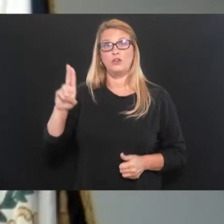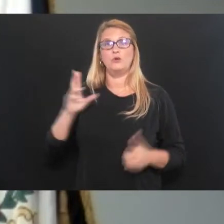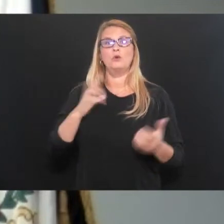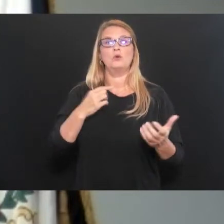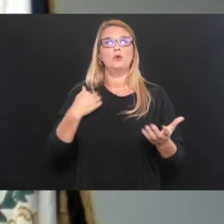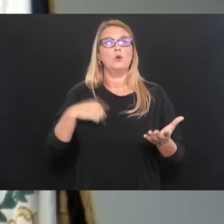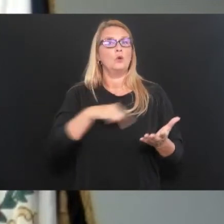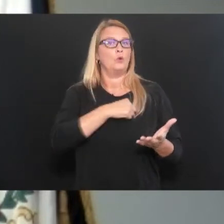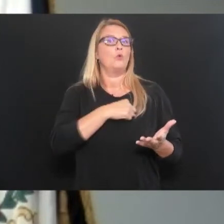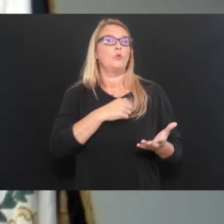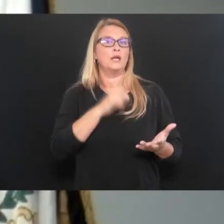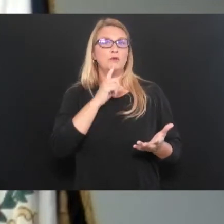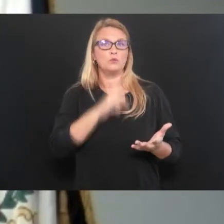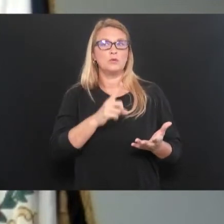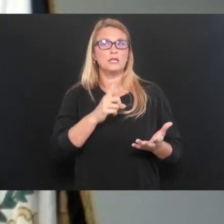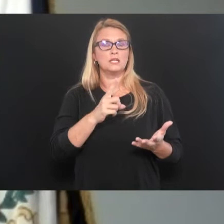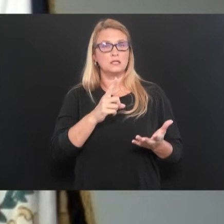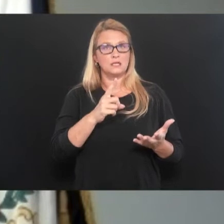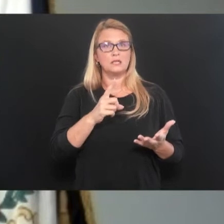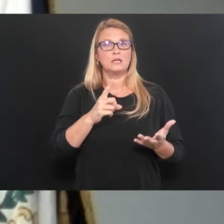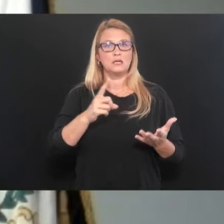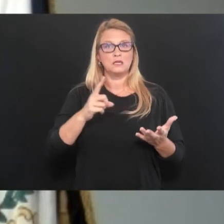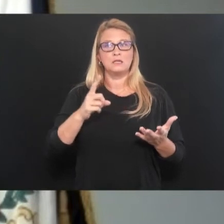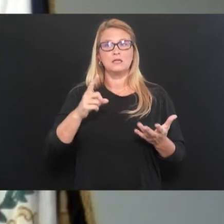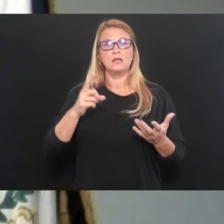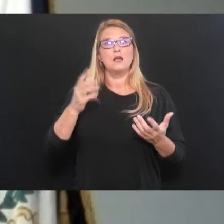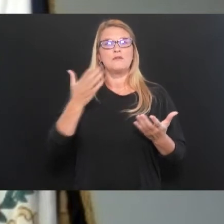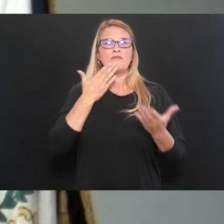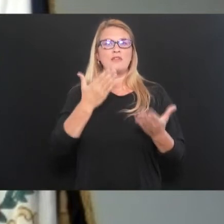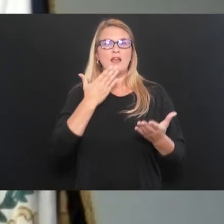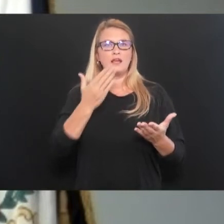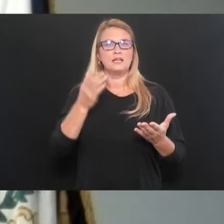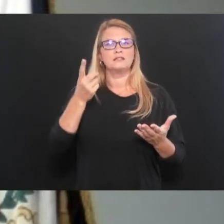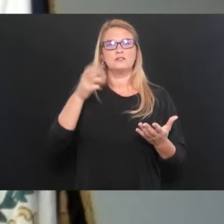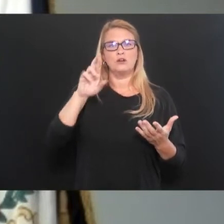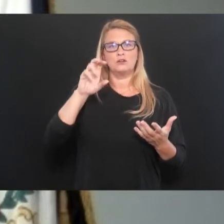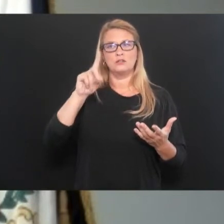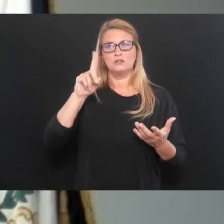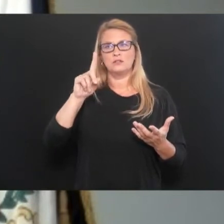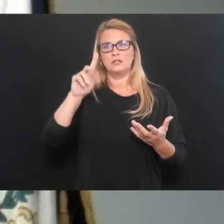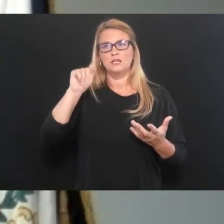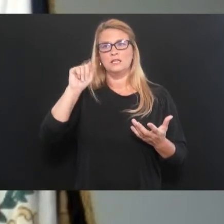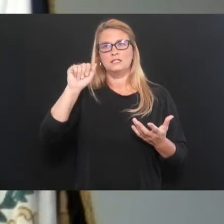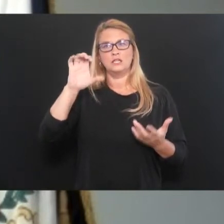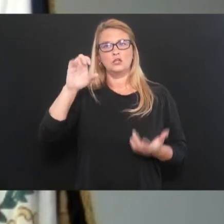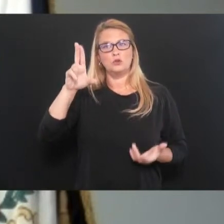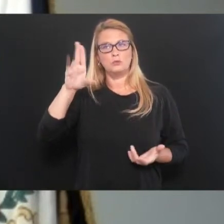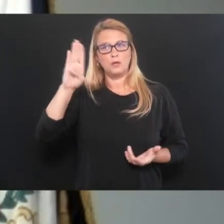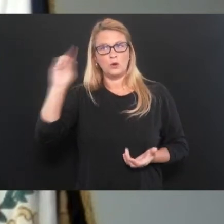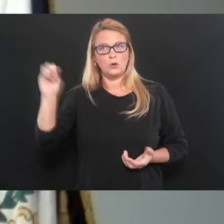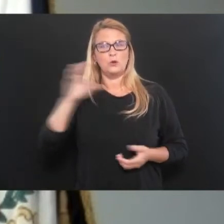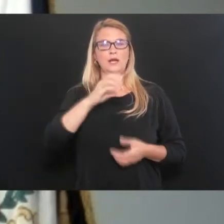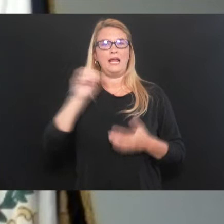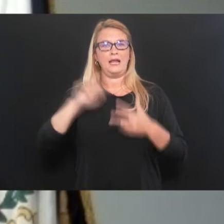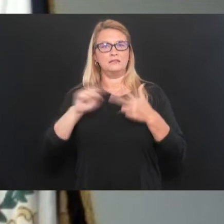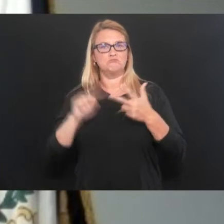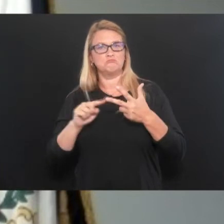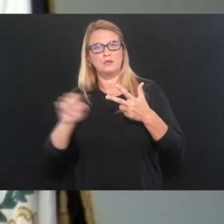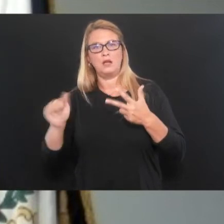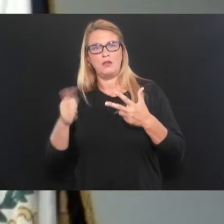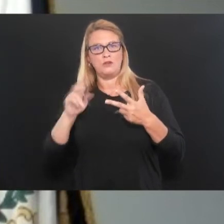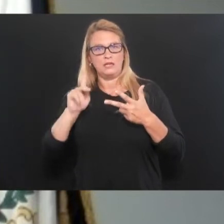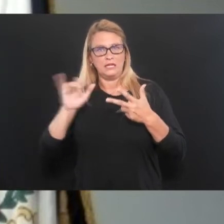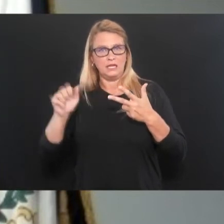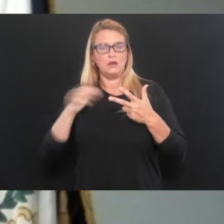and especially Dr. Tom Takubo and Dr. Jeremiah Hyanga with their assistance in getting